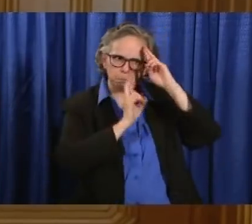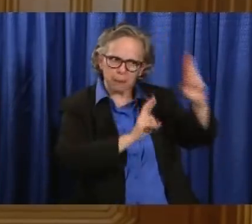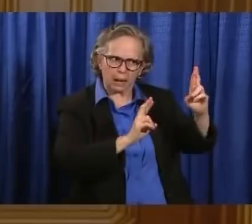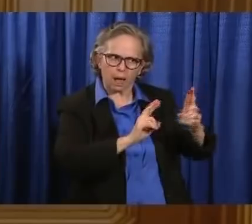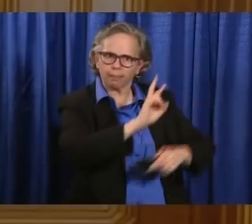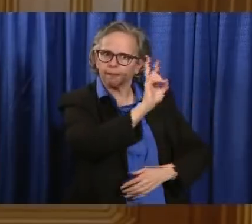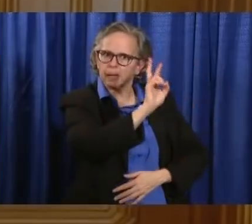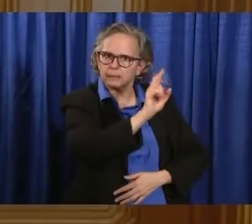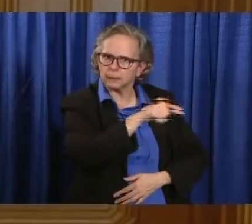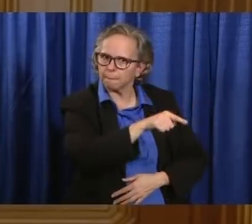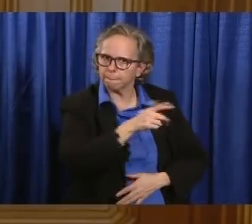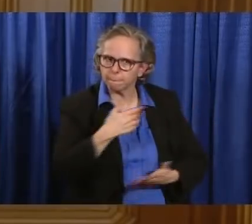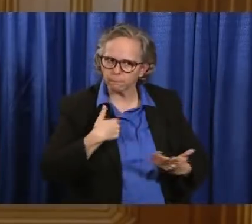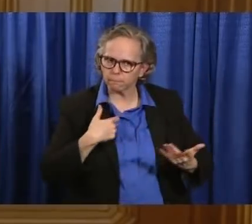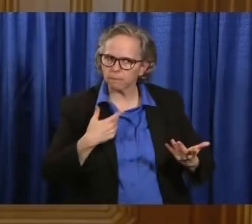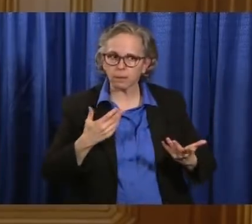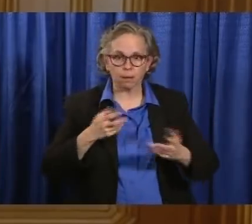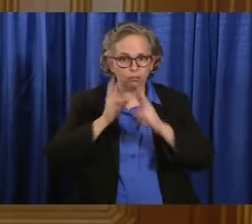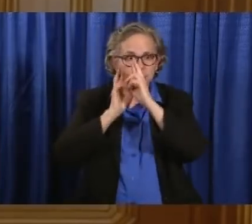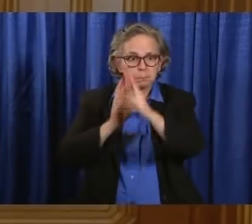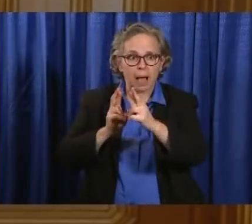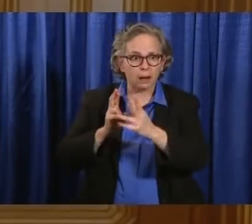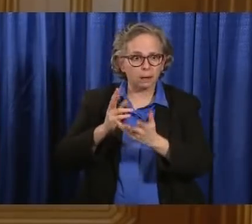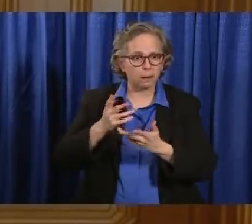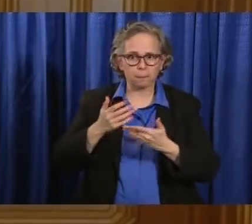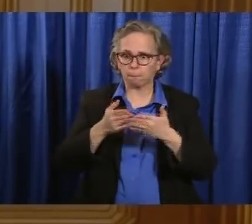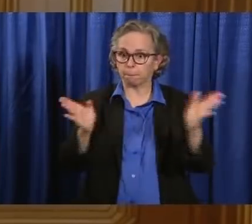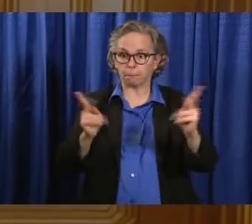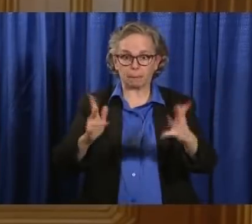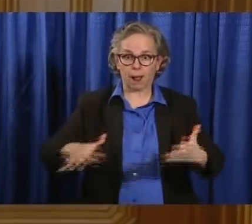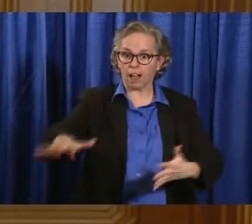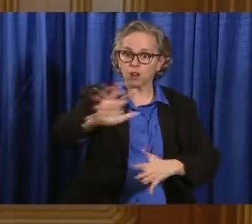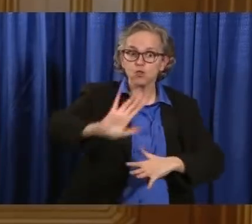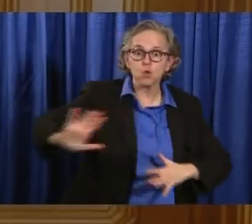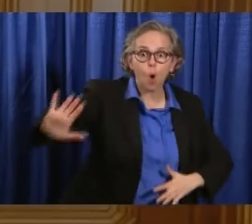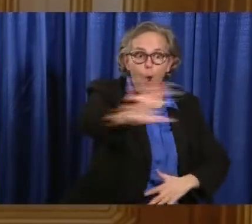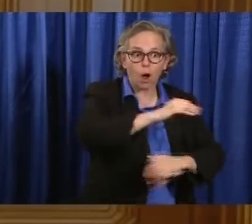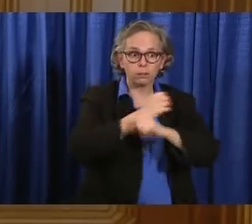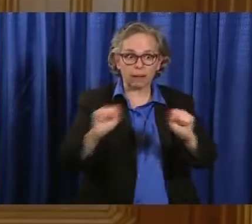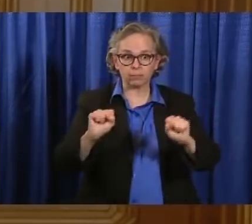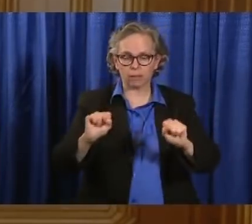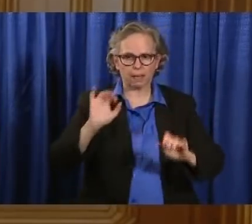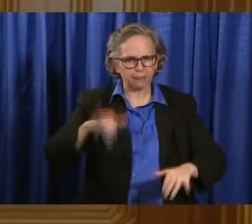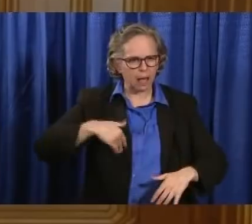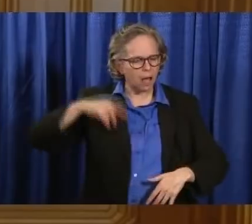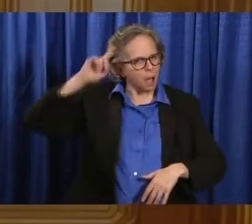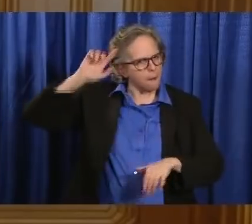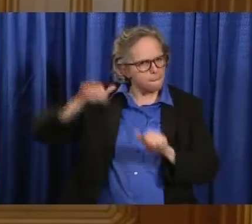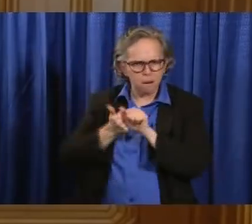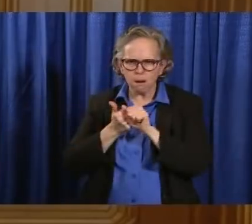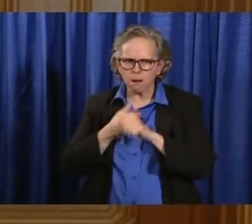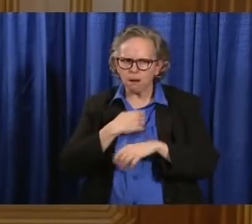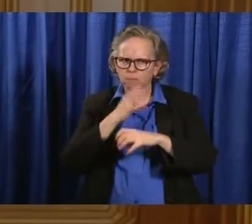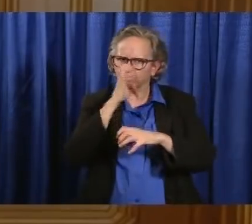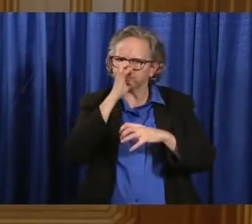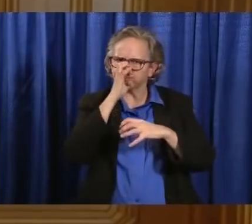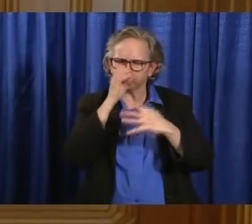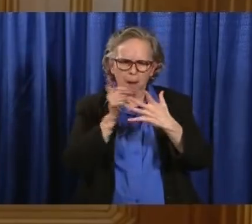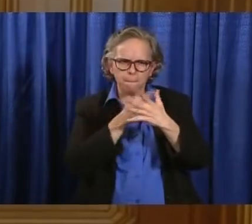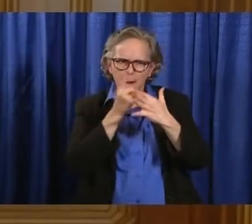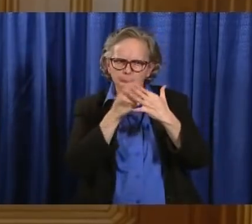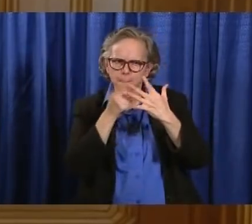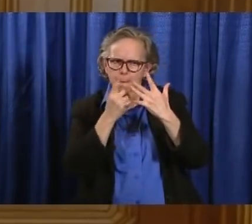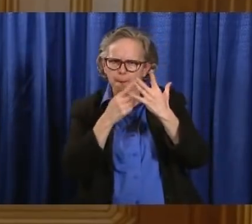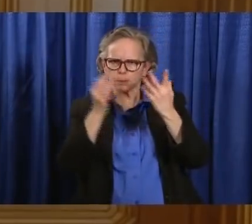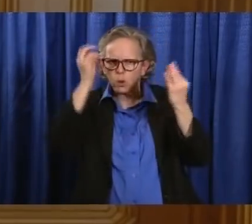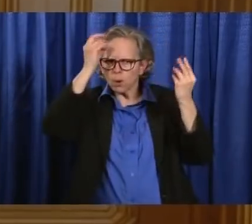public safety. That's why we set a pretty strict or very strict criteria about who we would even think about or who